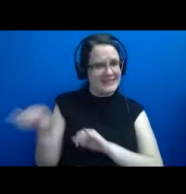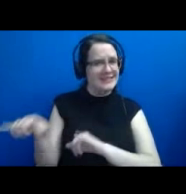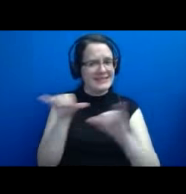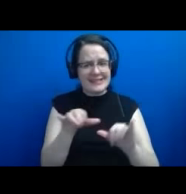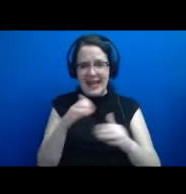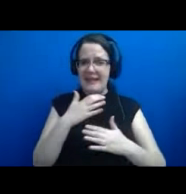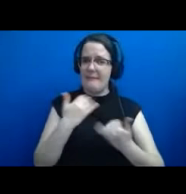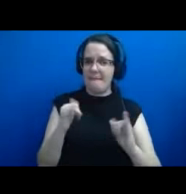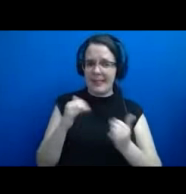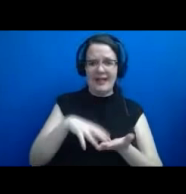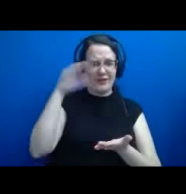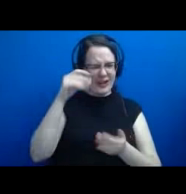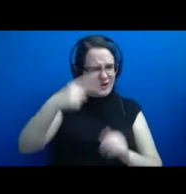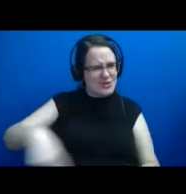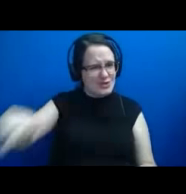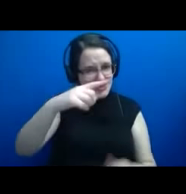hold the power in this, right?